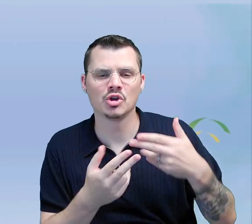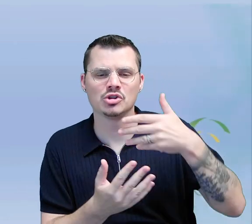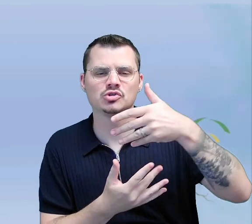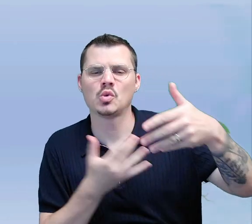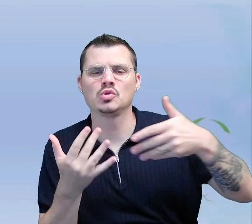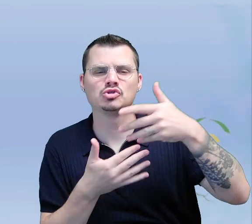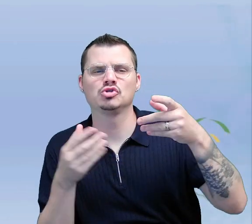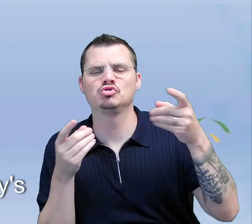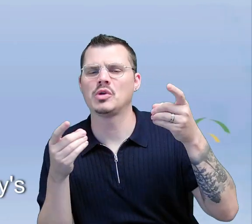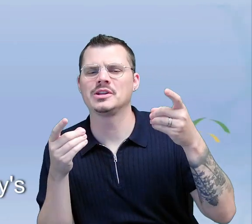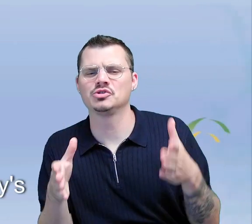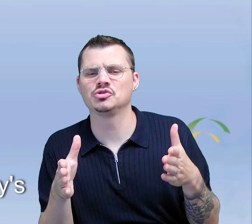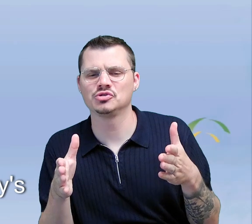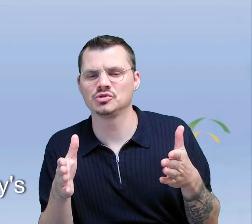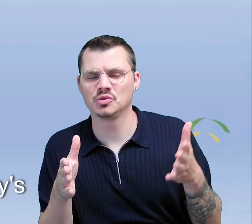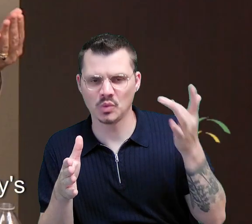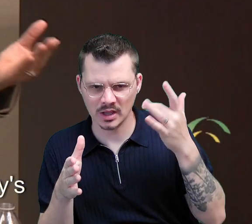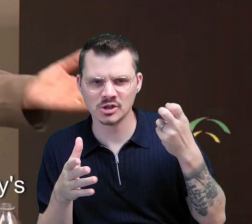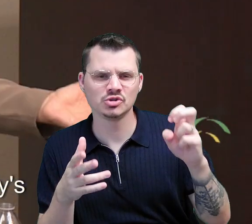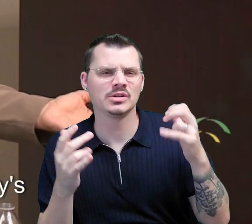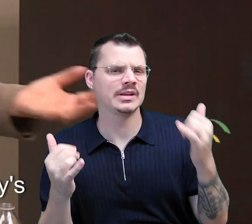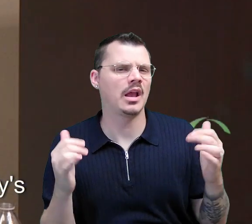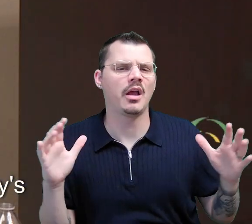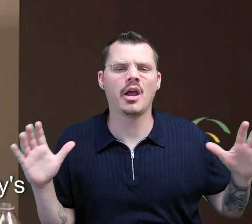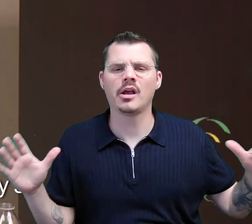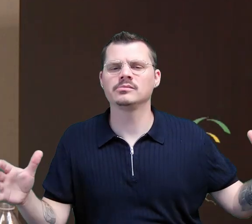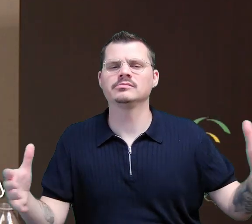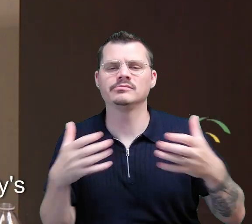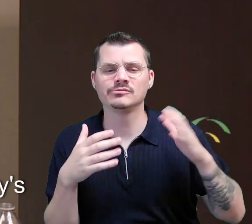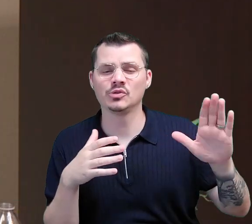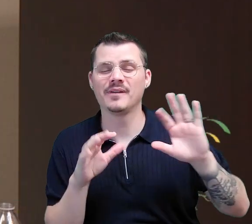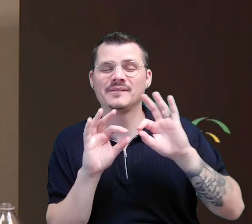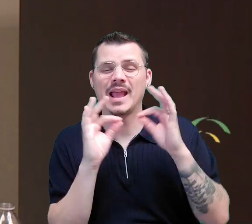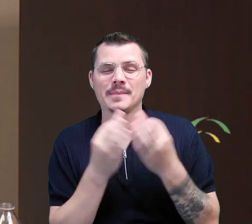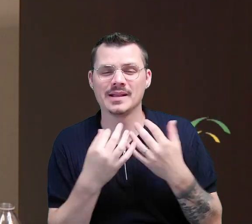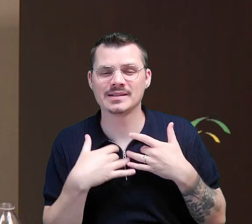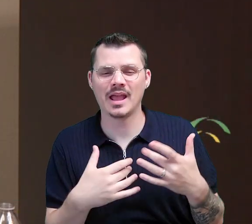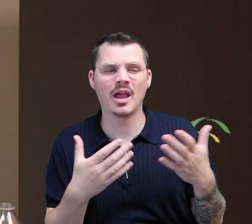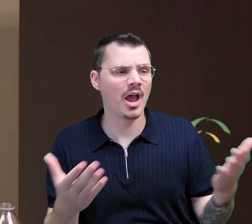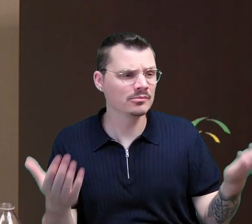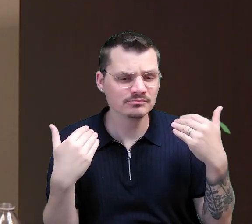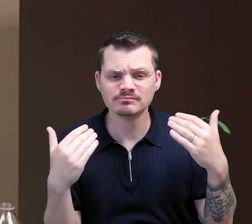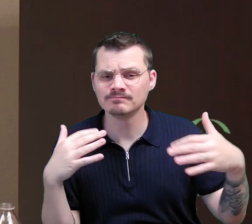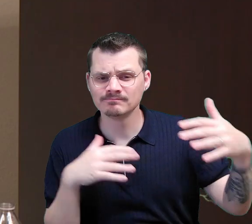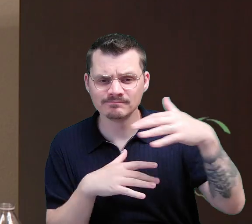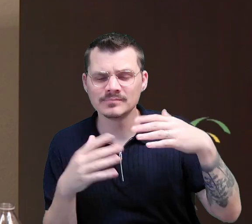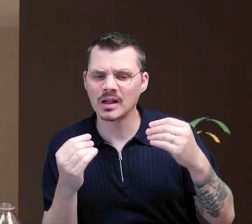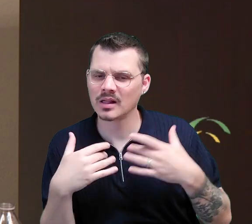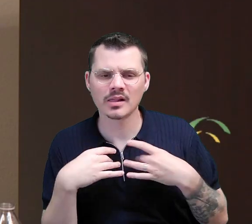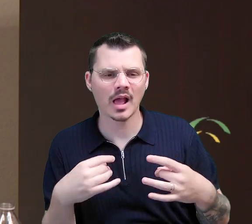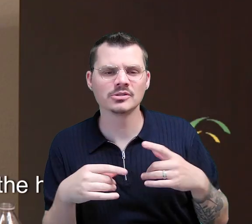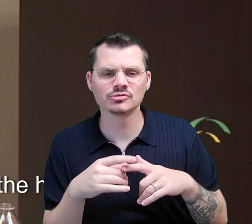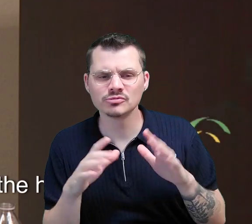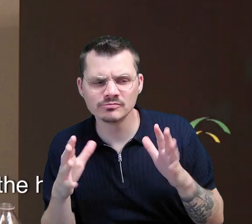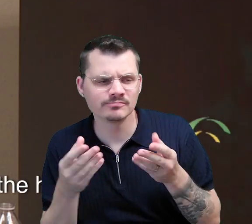social director, because she has taken in her family's hospitality values and likes